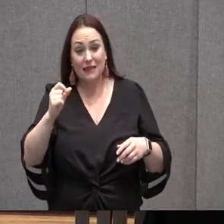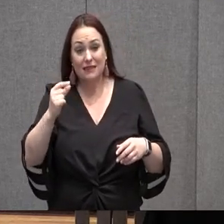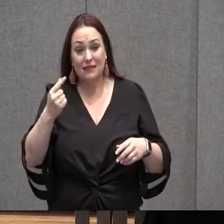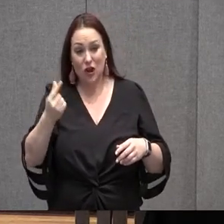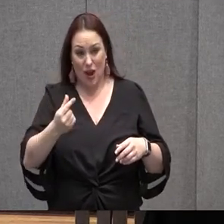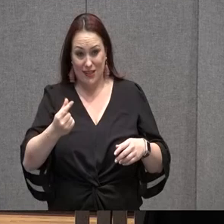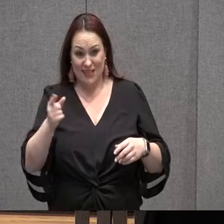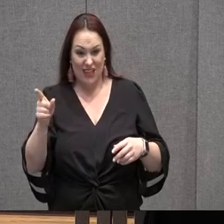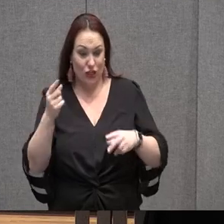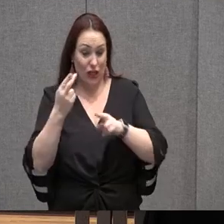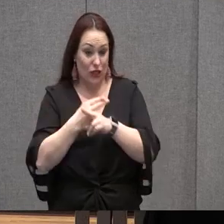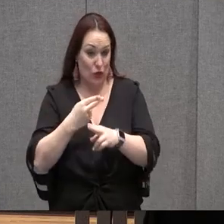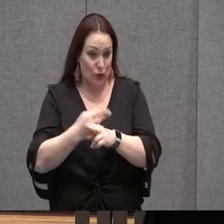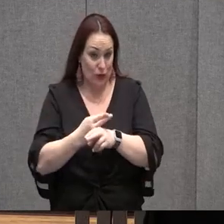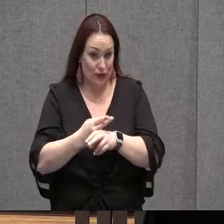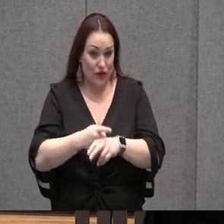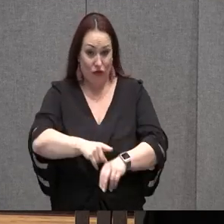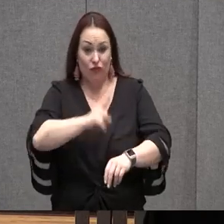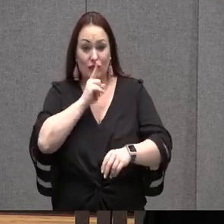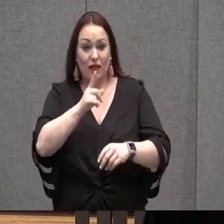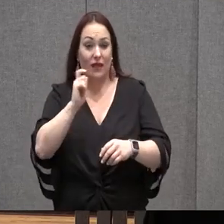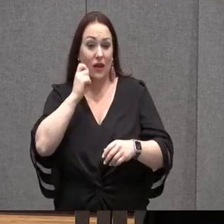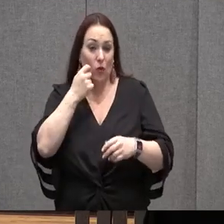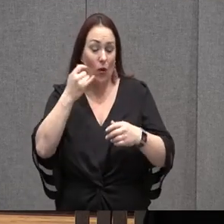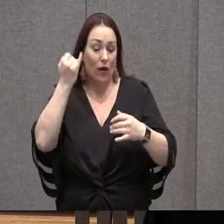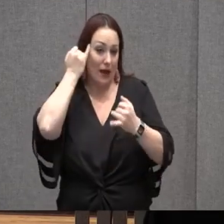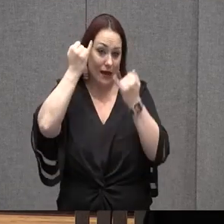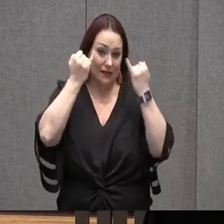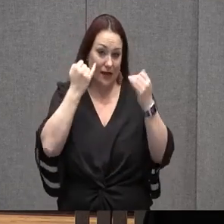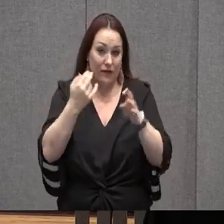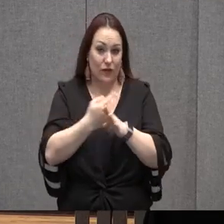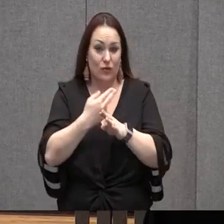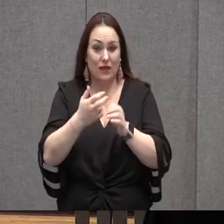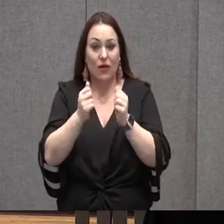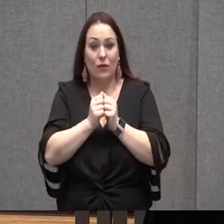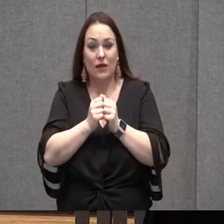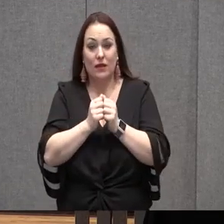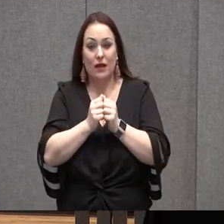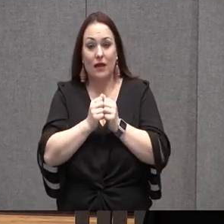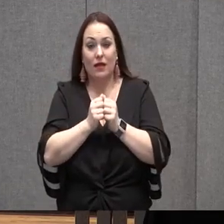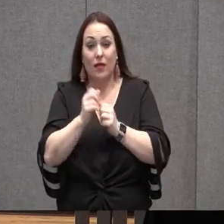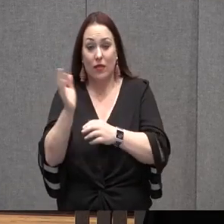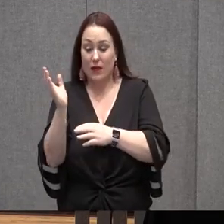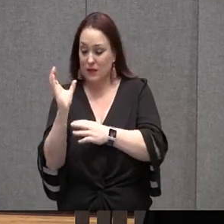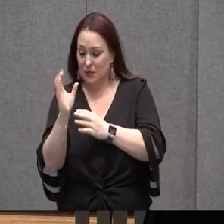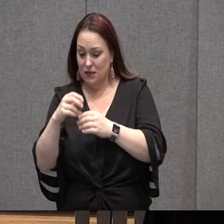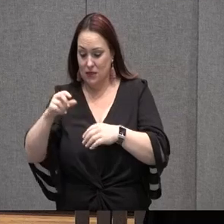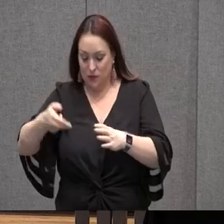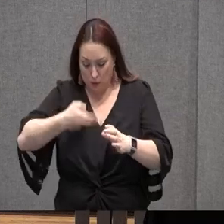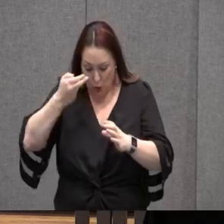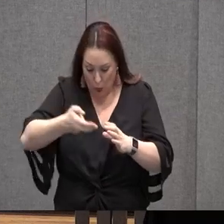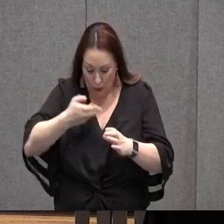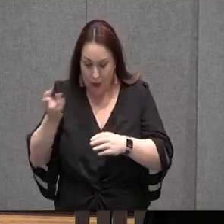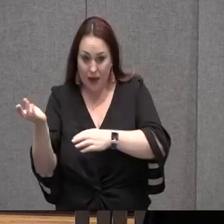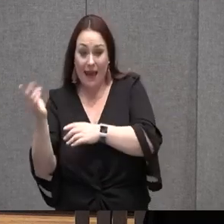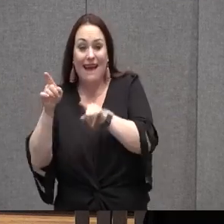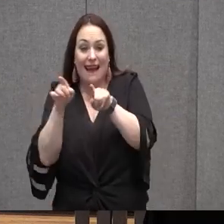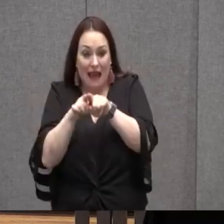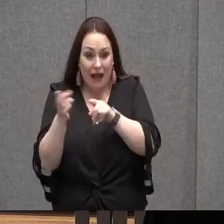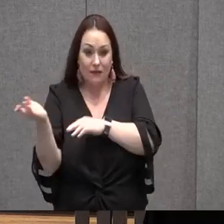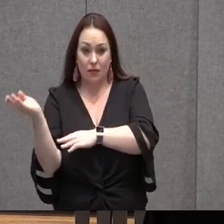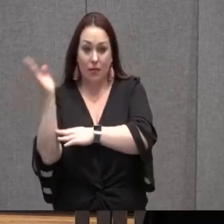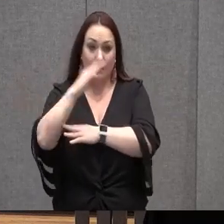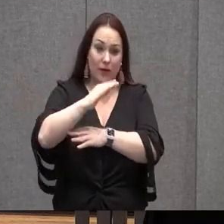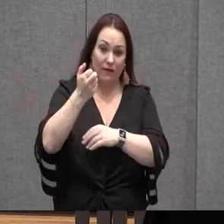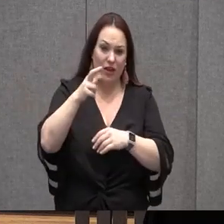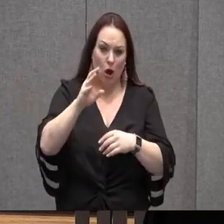used. And she had this really cool idea of using it with a spoon as a pivot arm. Okay. So I'm not sure if